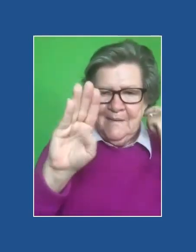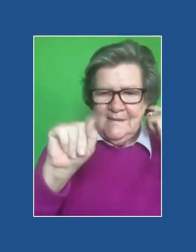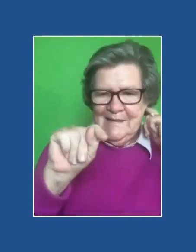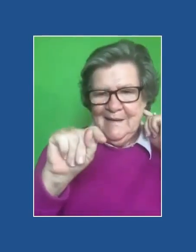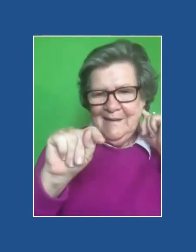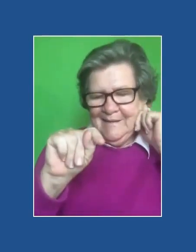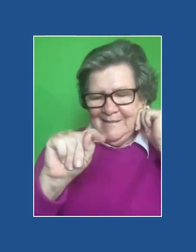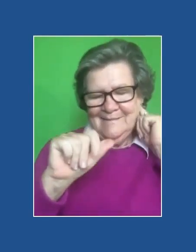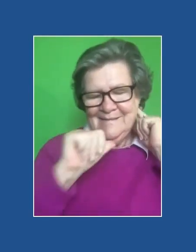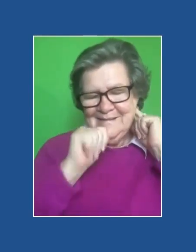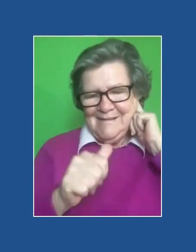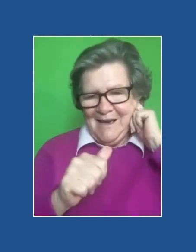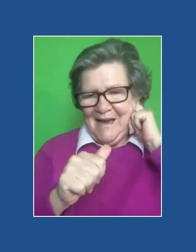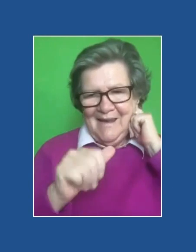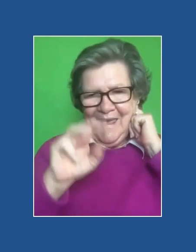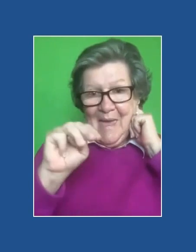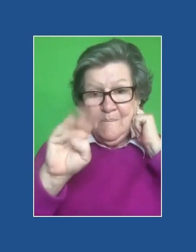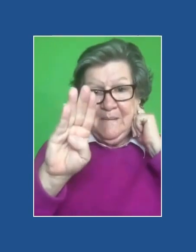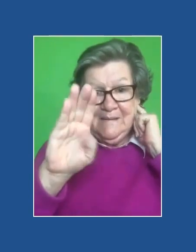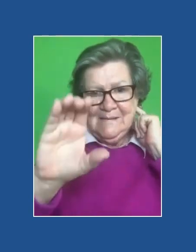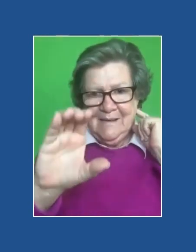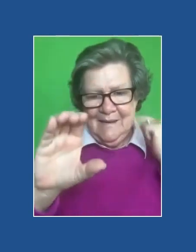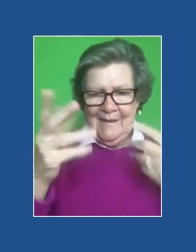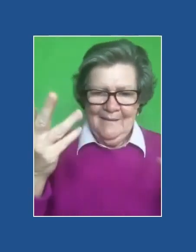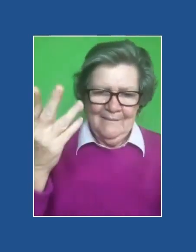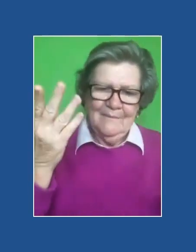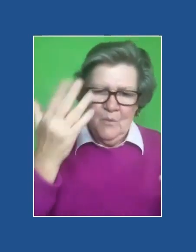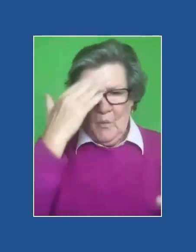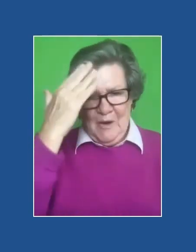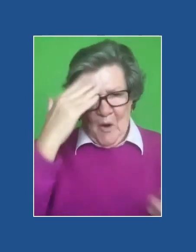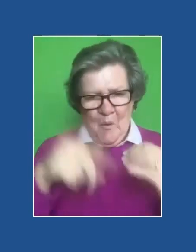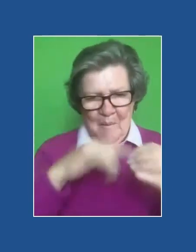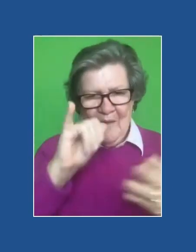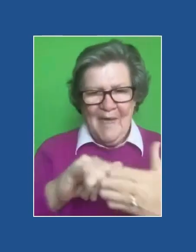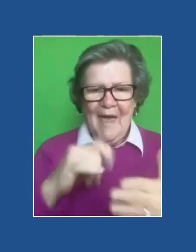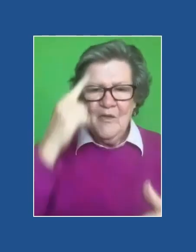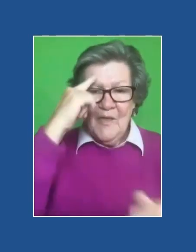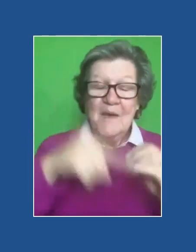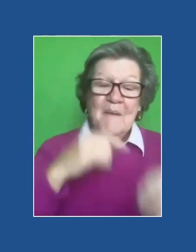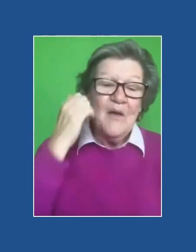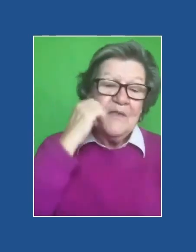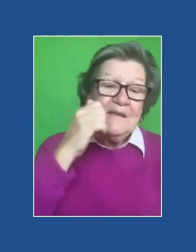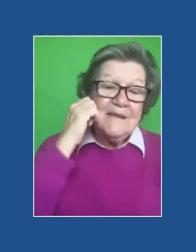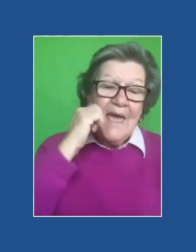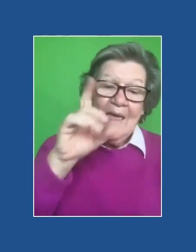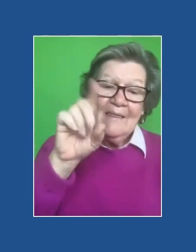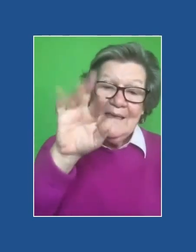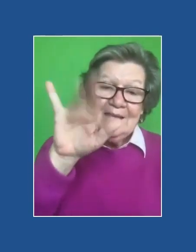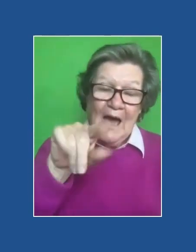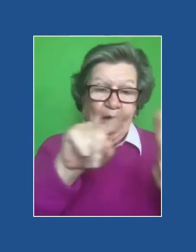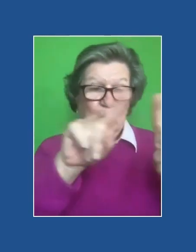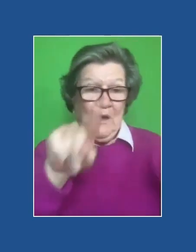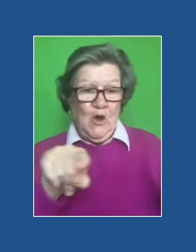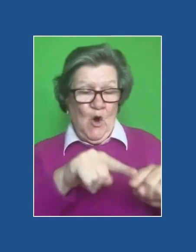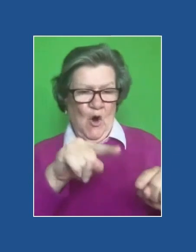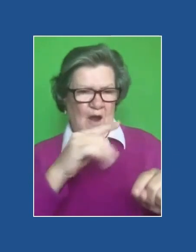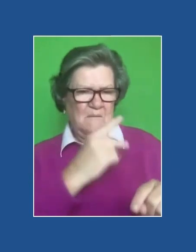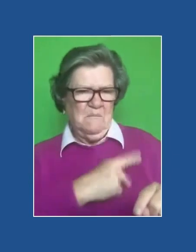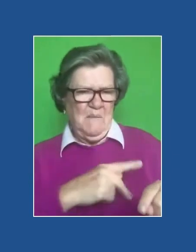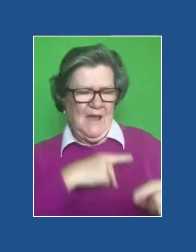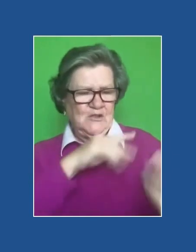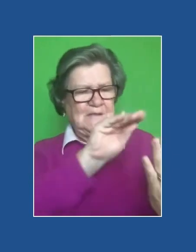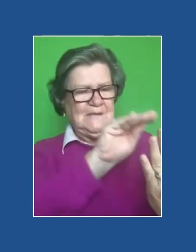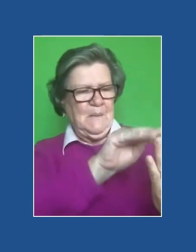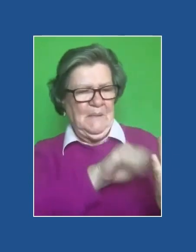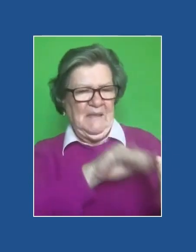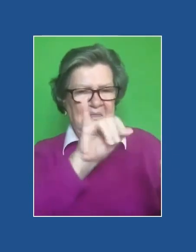to incorporating measurement in our treatment. You know, like we could think of the daily diary card that we ask our patients to complete as one example